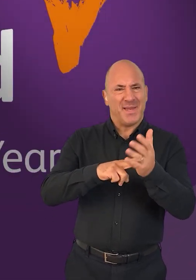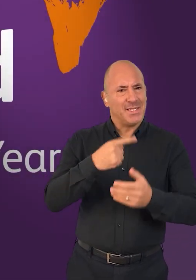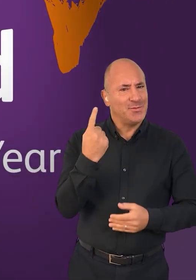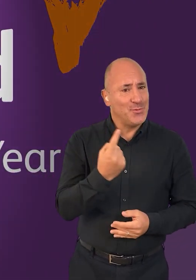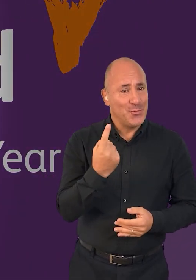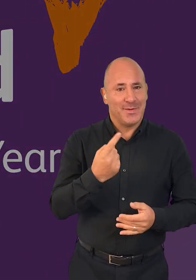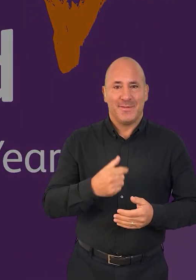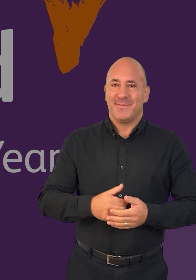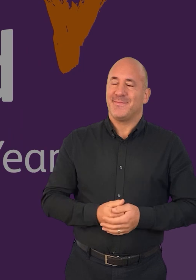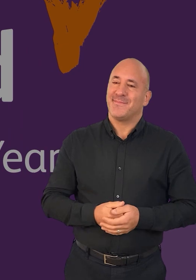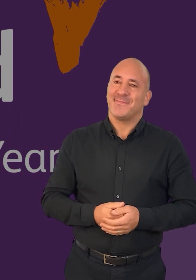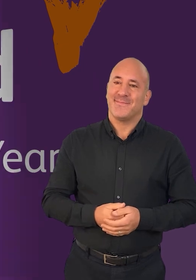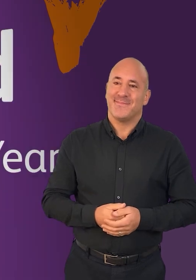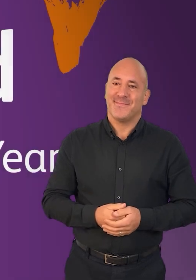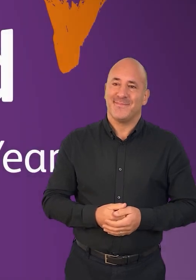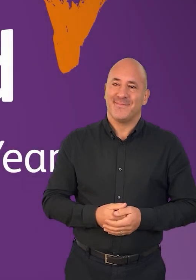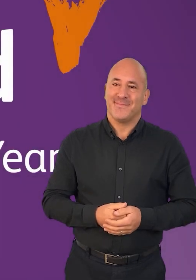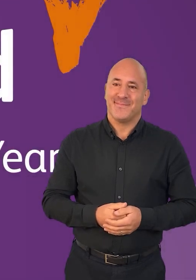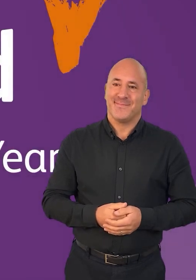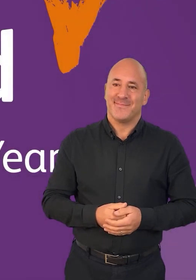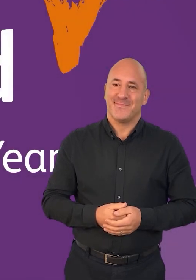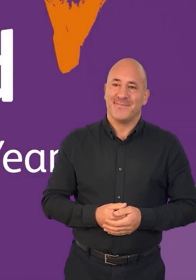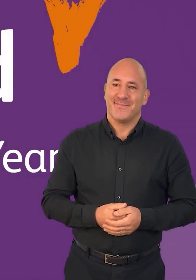The nominees are